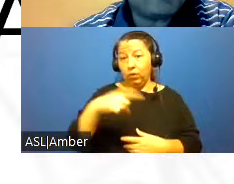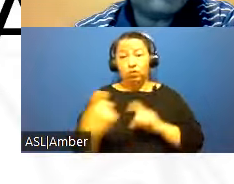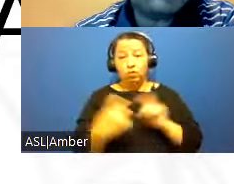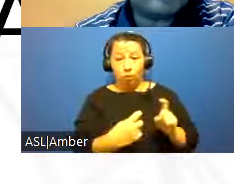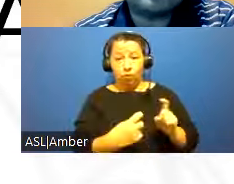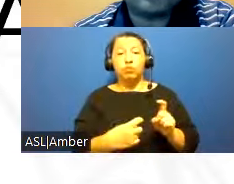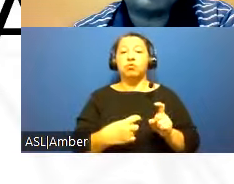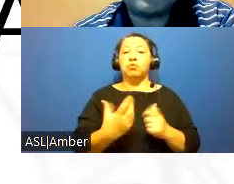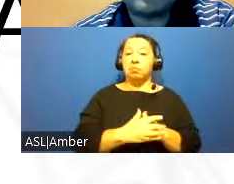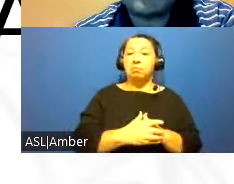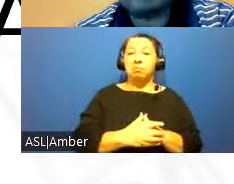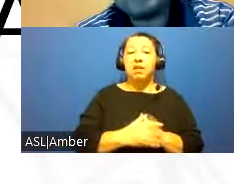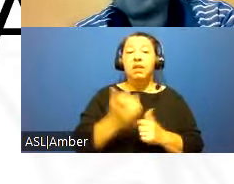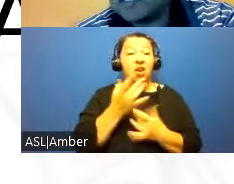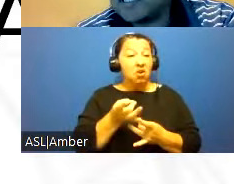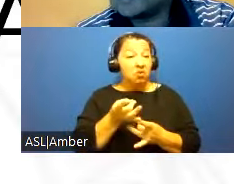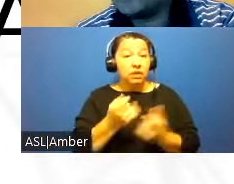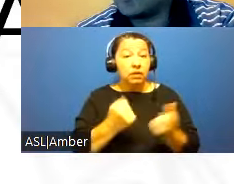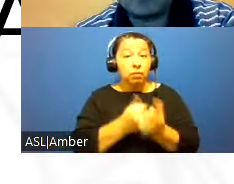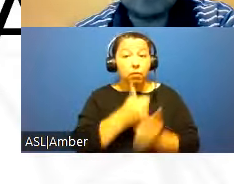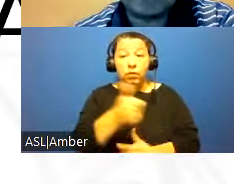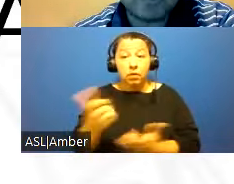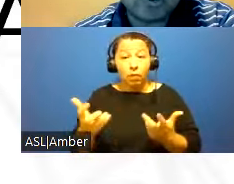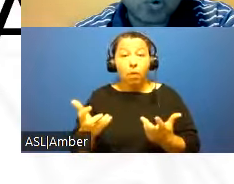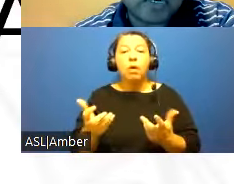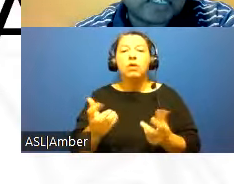So if you're interested in supporting the AIA, please visit us at